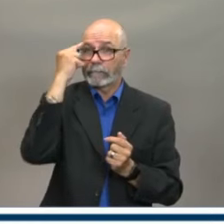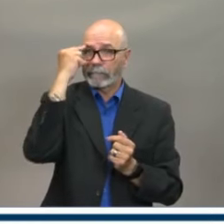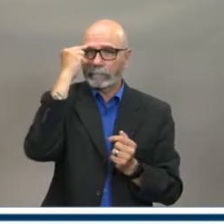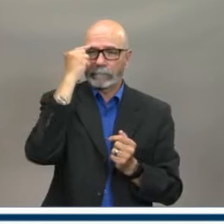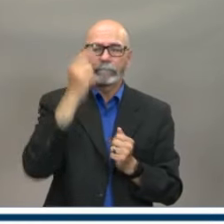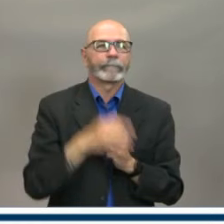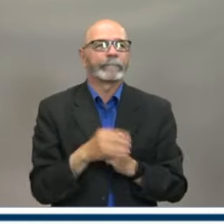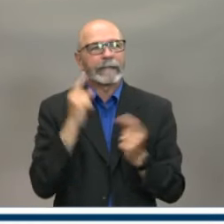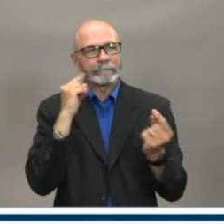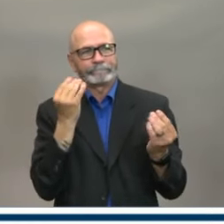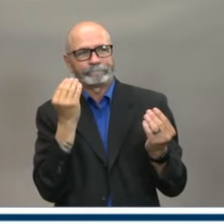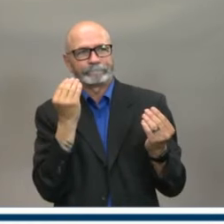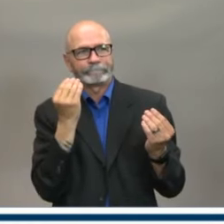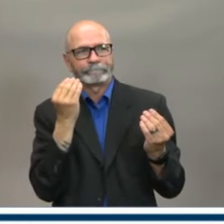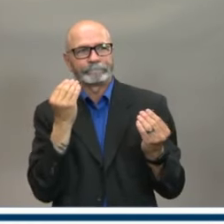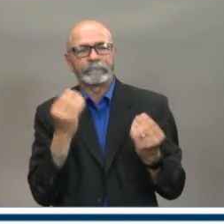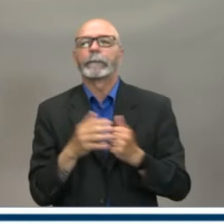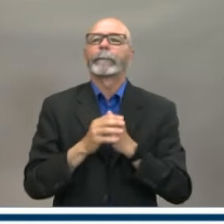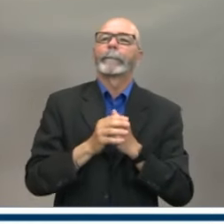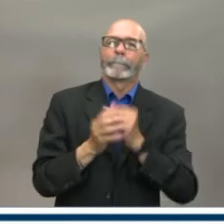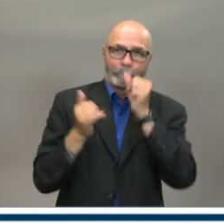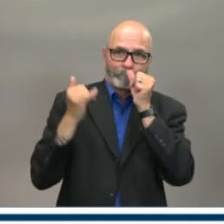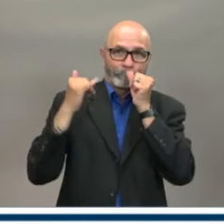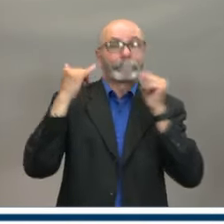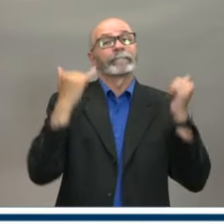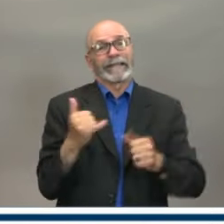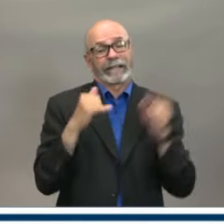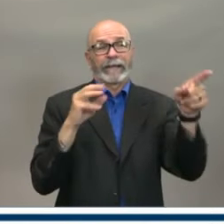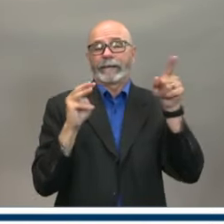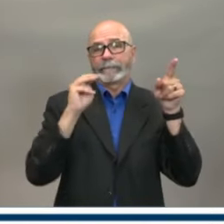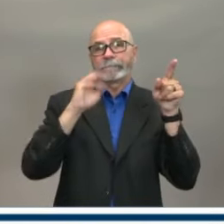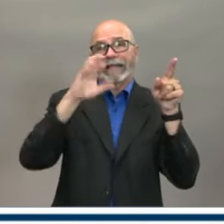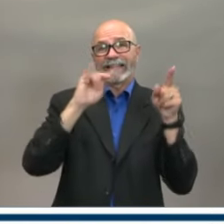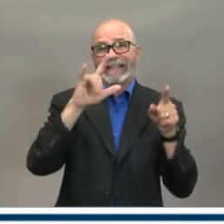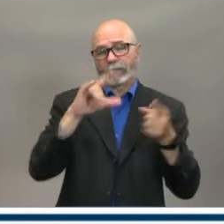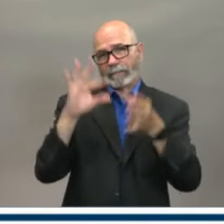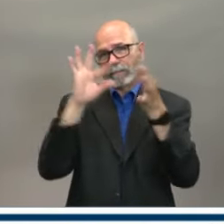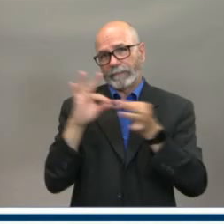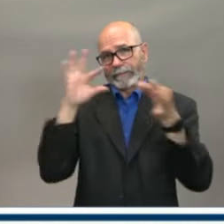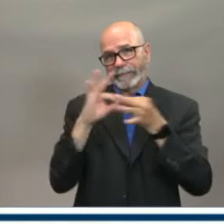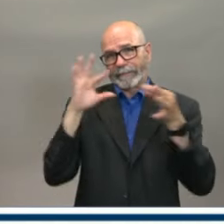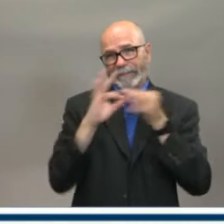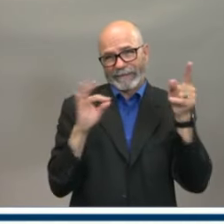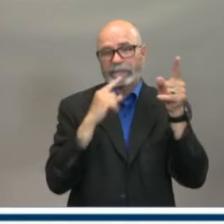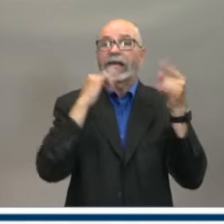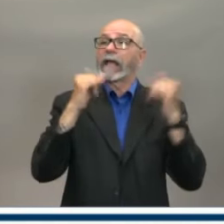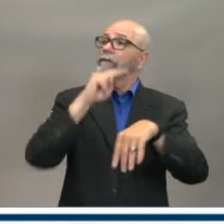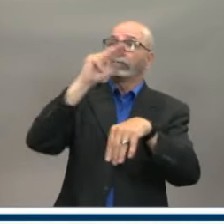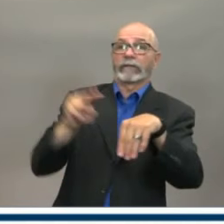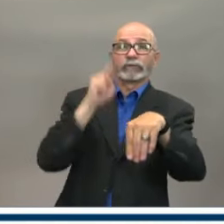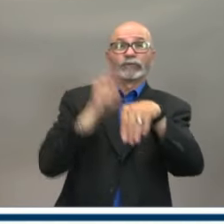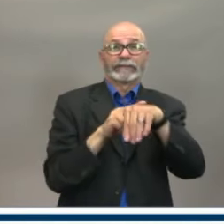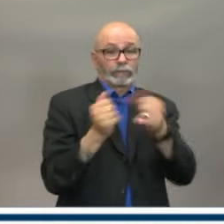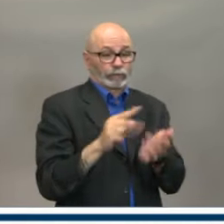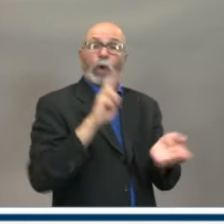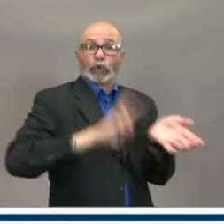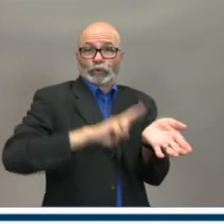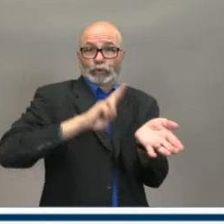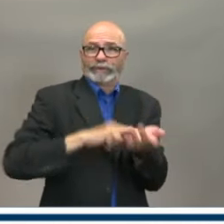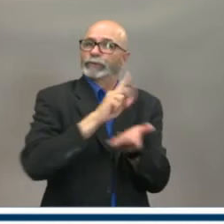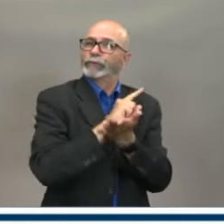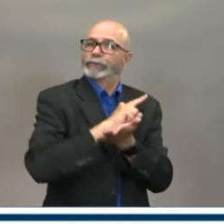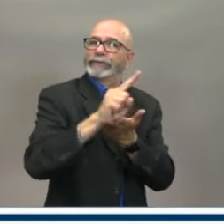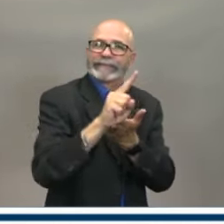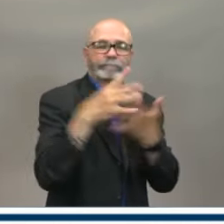As Premier McNeil said, this week is National Nursing Week, and I do want to take a moment to acknowledge and thank all the nurses in our